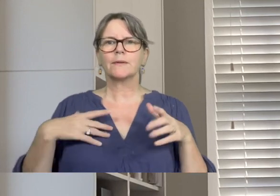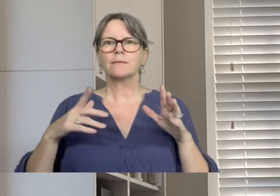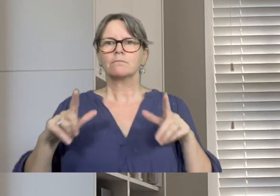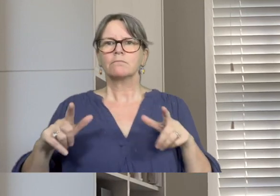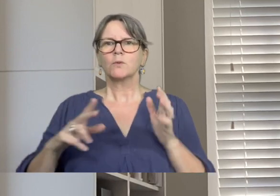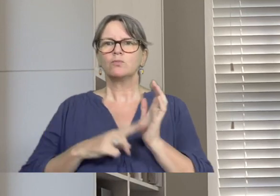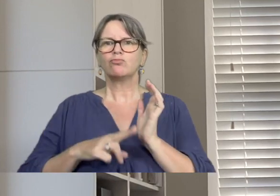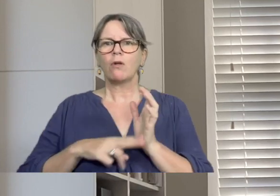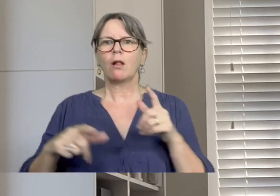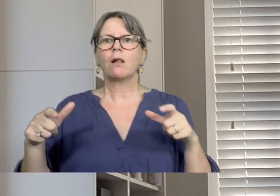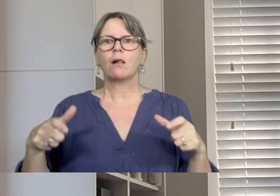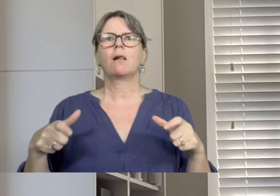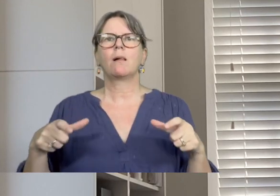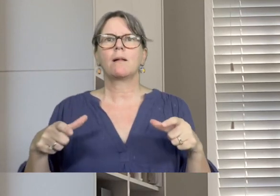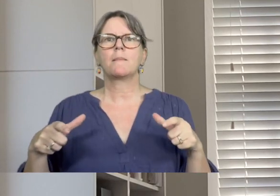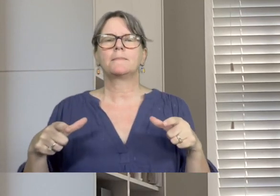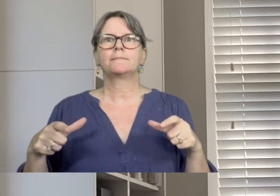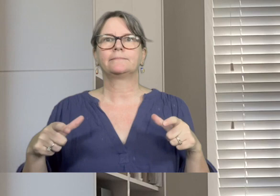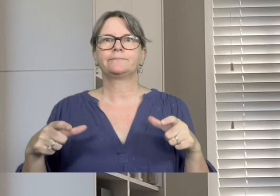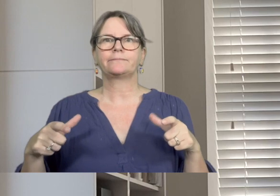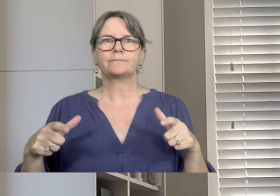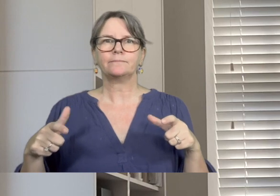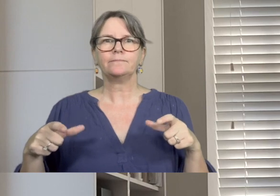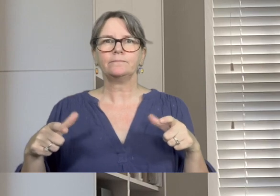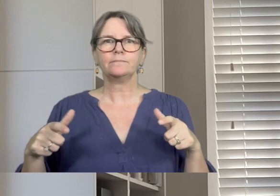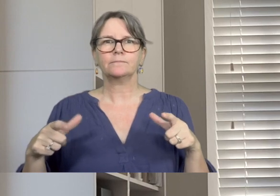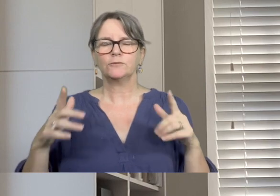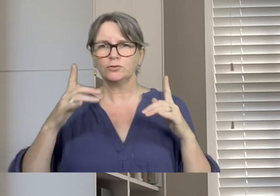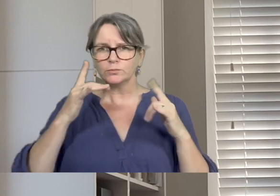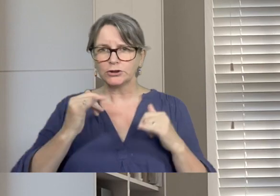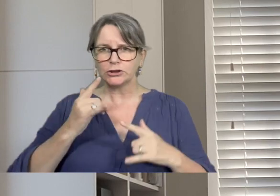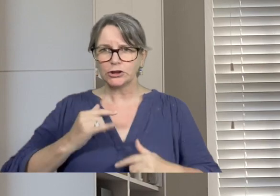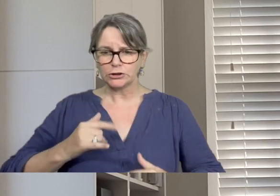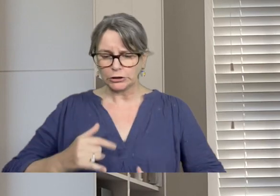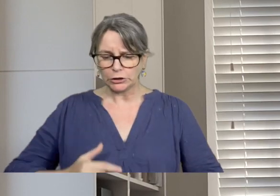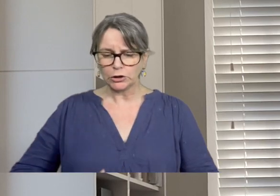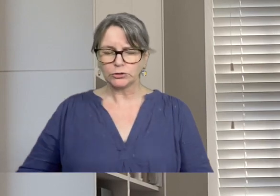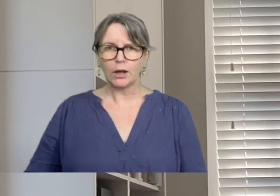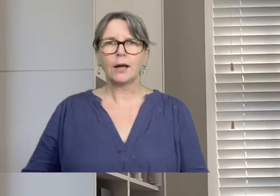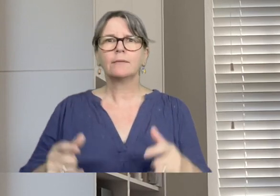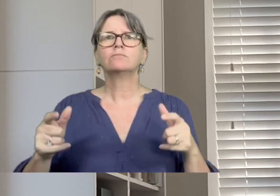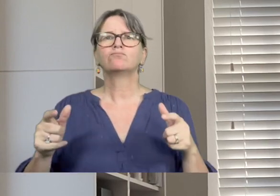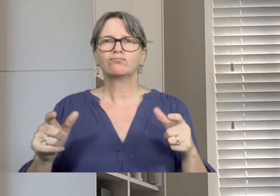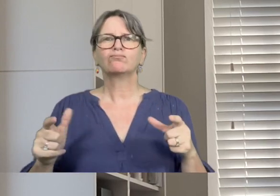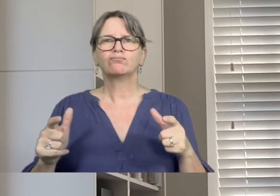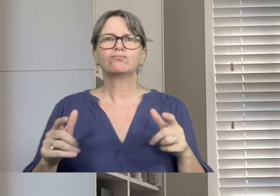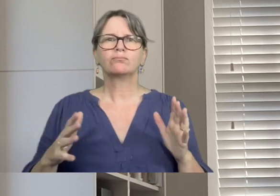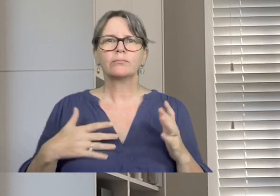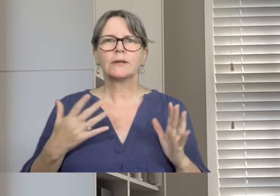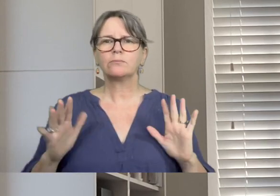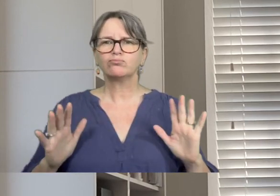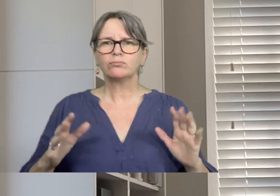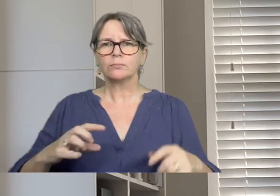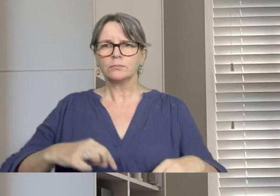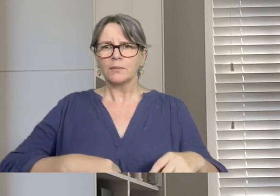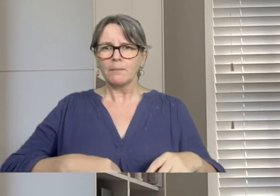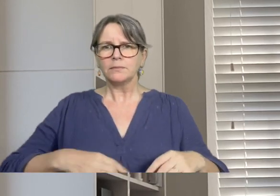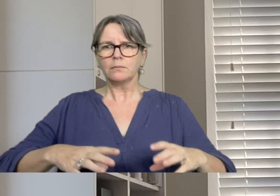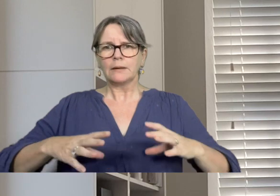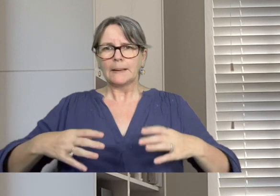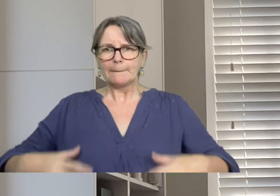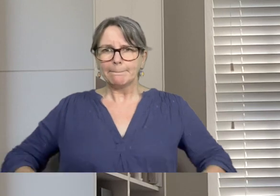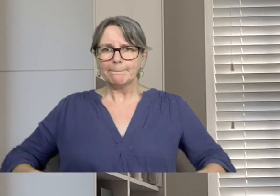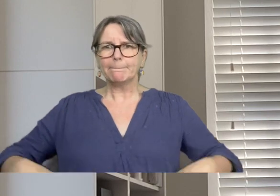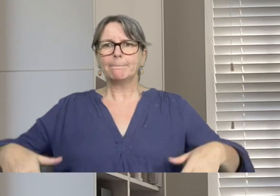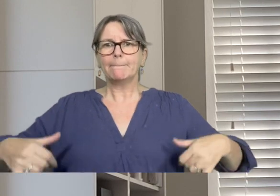wobble. So we're coming back into this lovely neutral position, double checking this pelvis, balance between pubic bone, belly button,